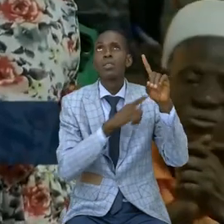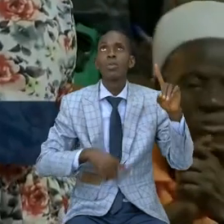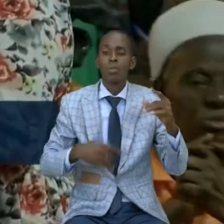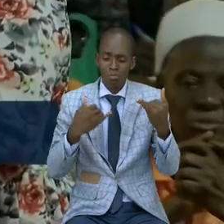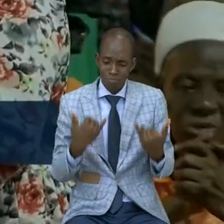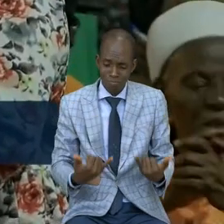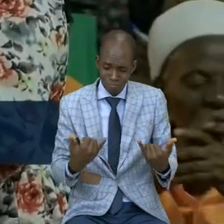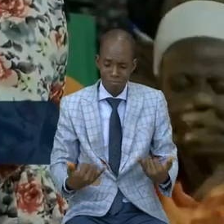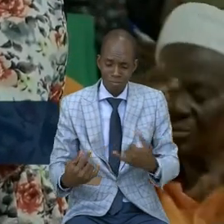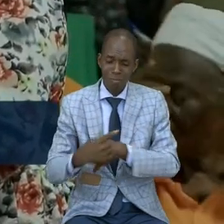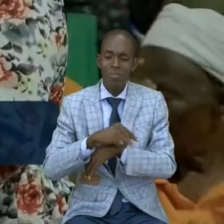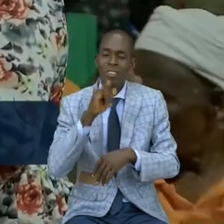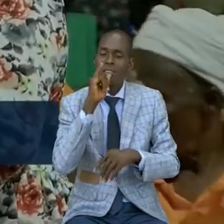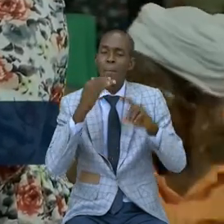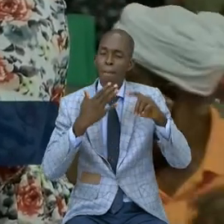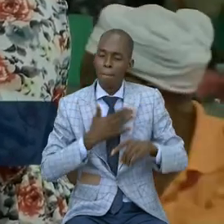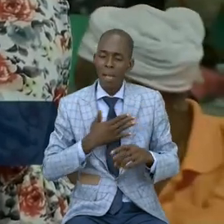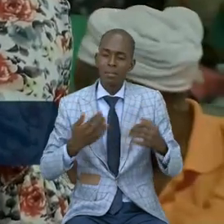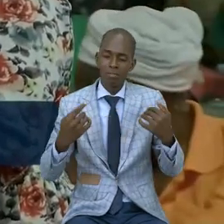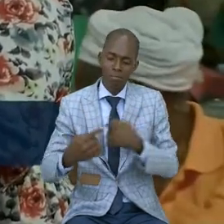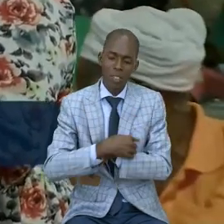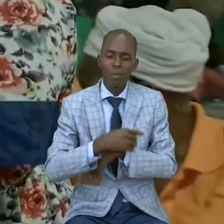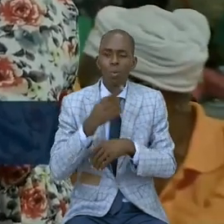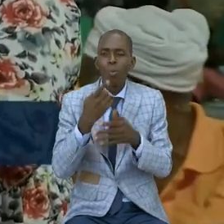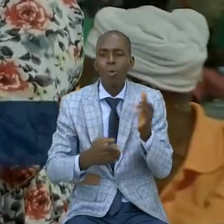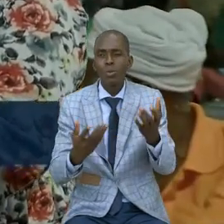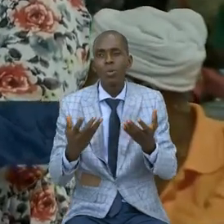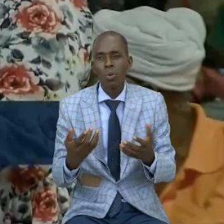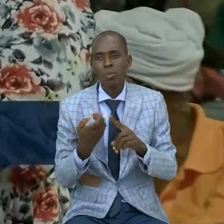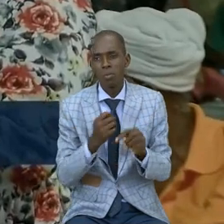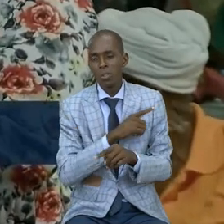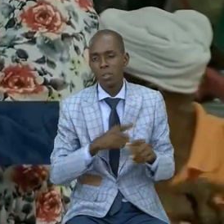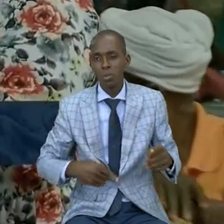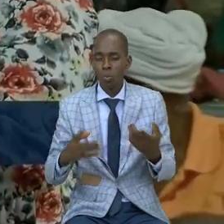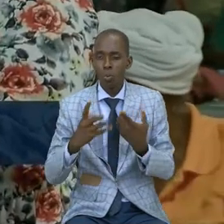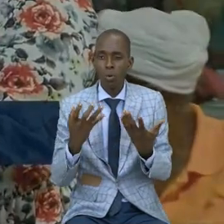Day of deliverance. Day of deliverance from sin,